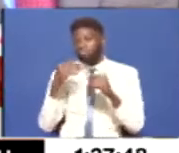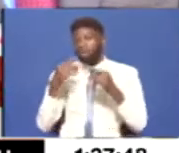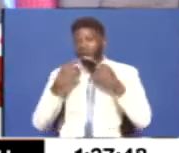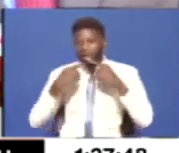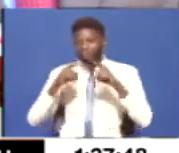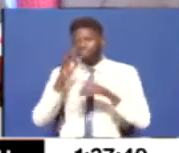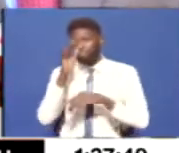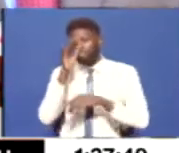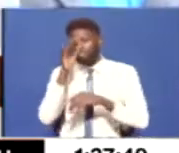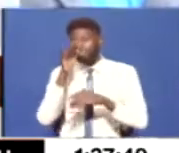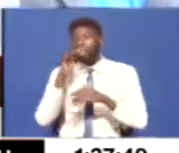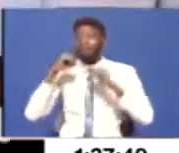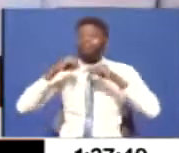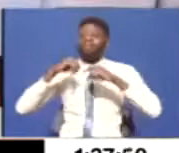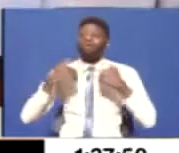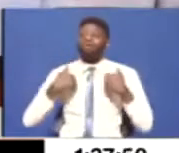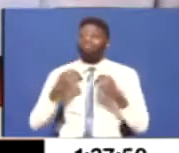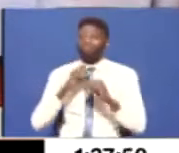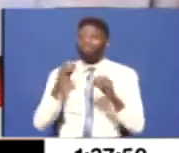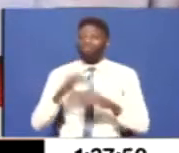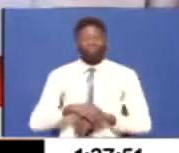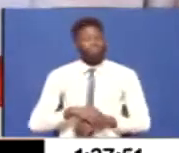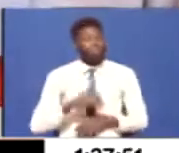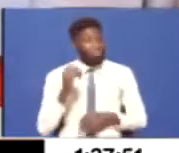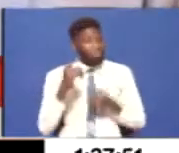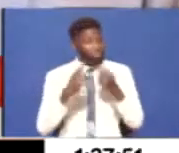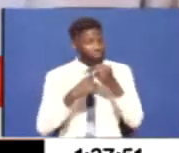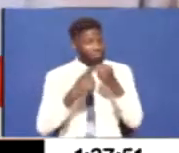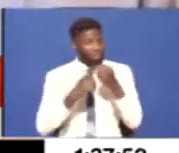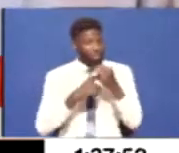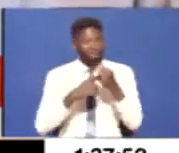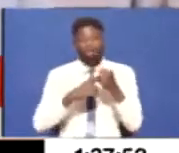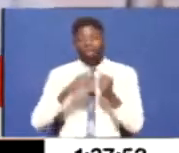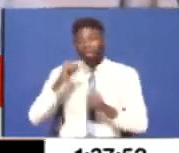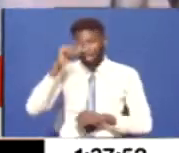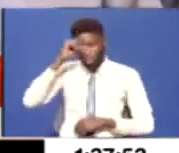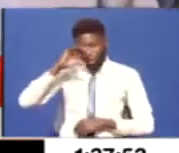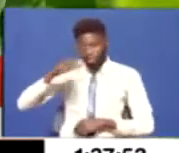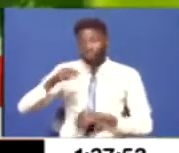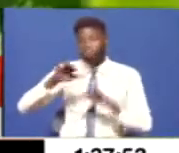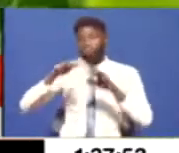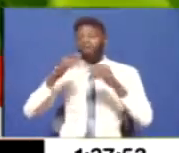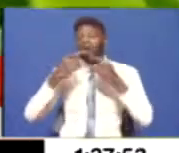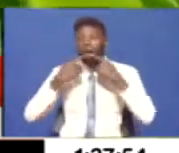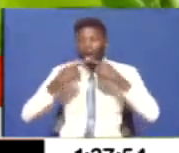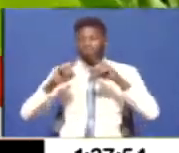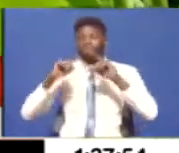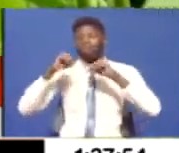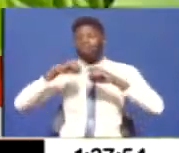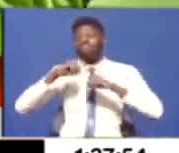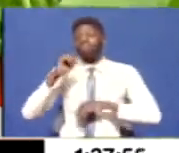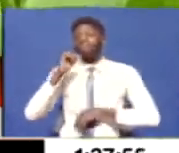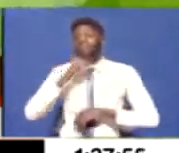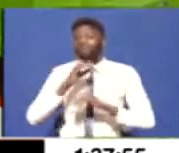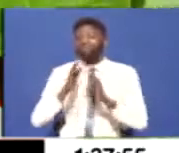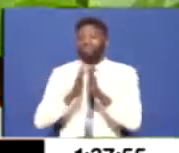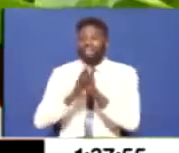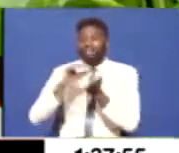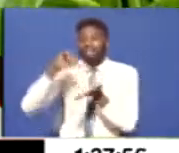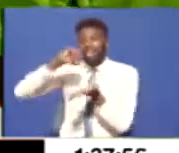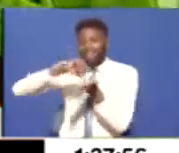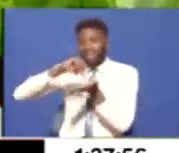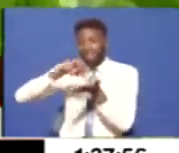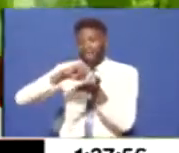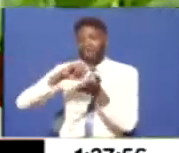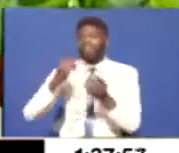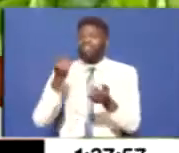In July, the County of Bomet announced that it has signed an agreement with the Republic of Iran to sell tea directly to the Middle East nation.